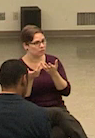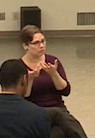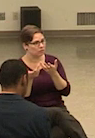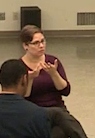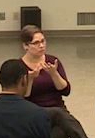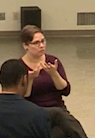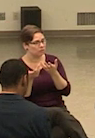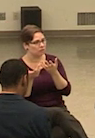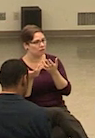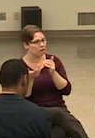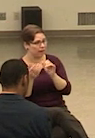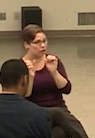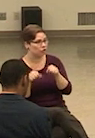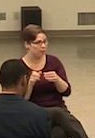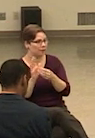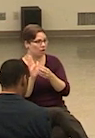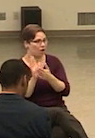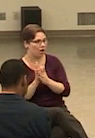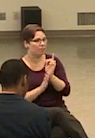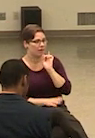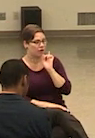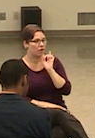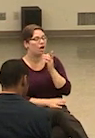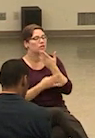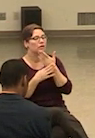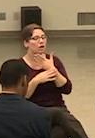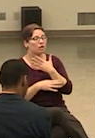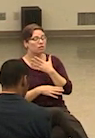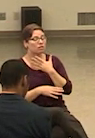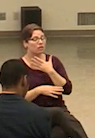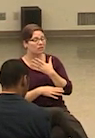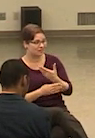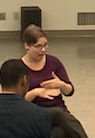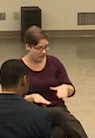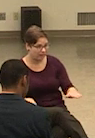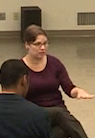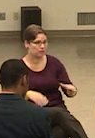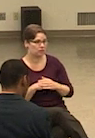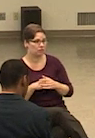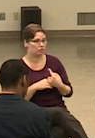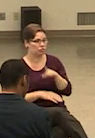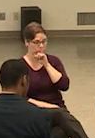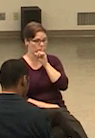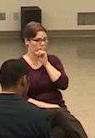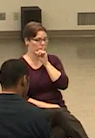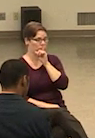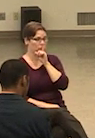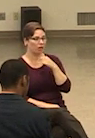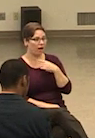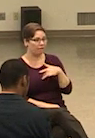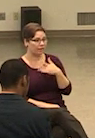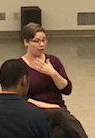on that could have been on there is on whiteness on silence, because I feel like when if white